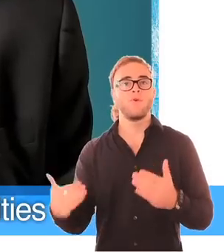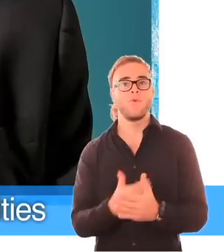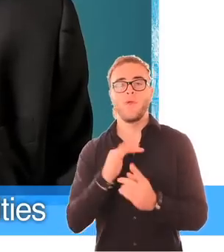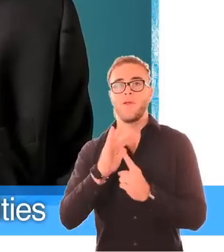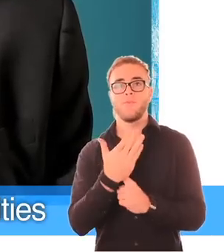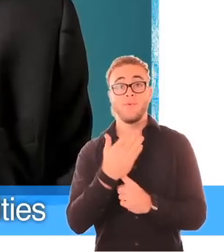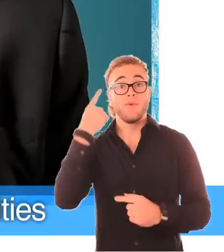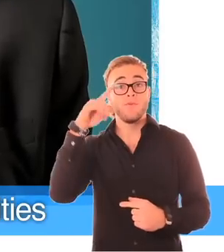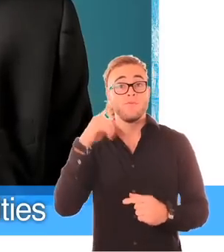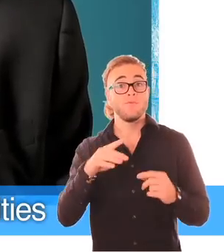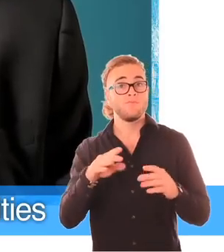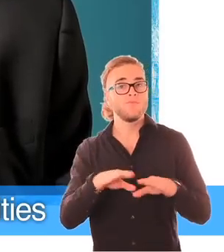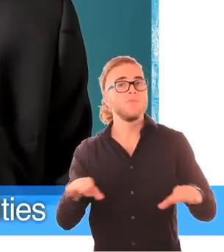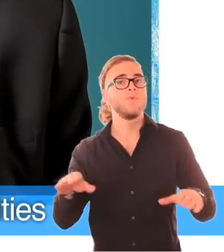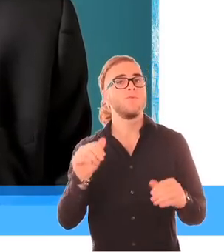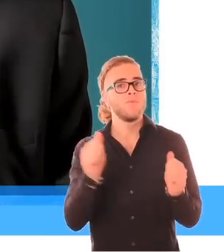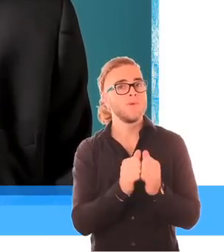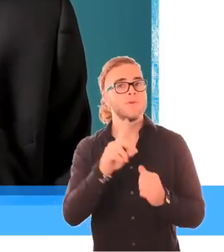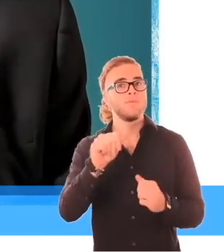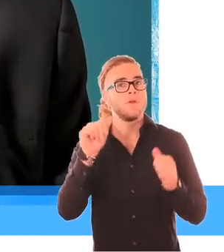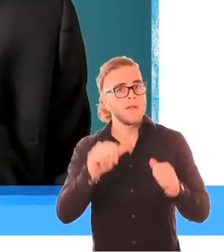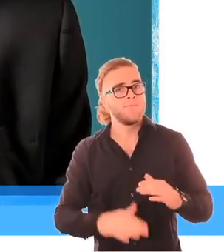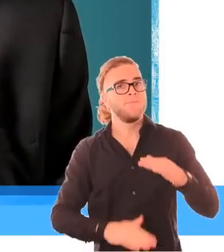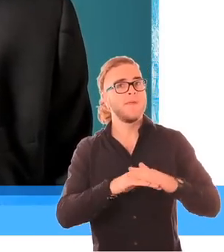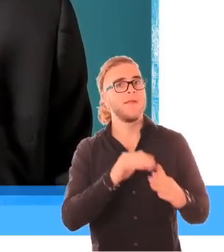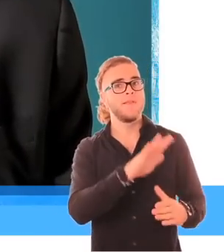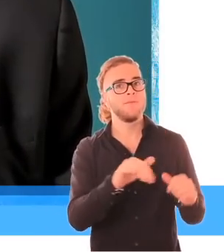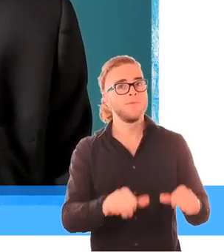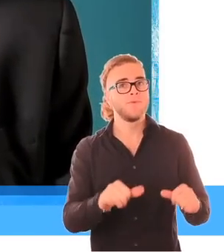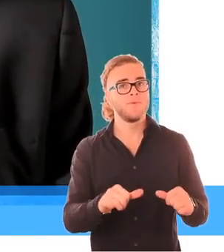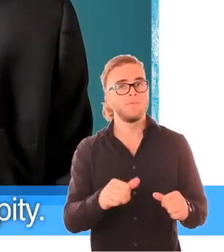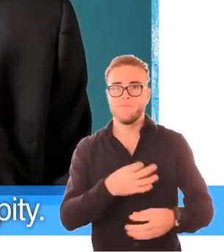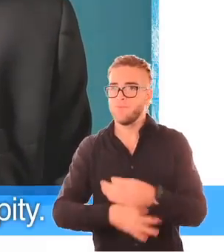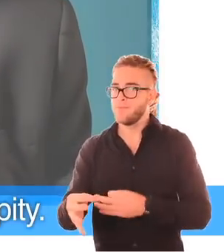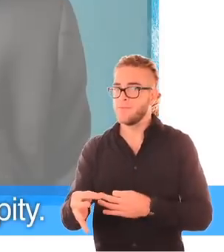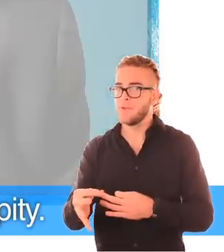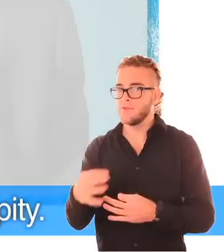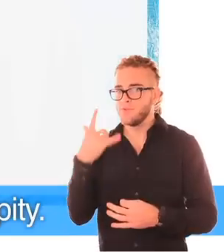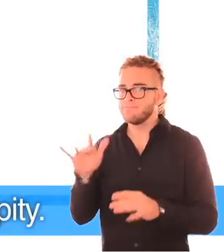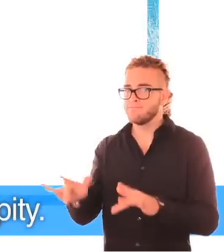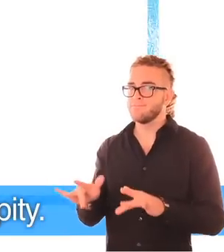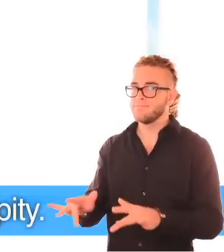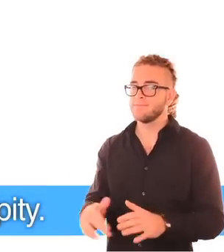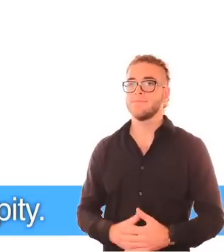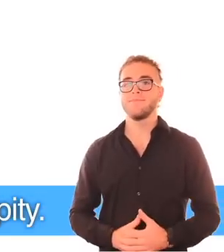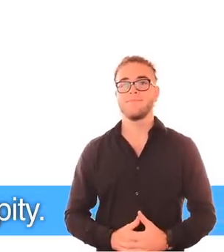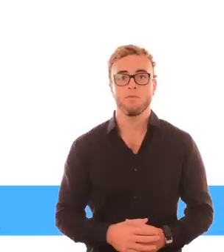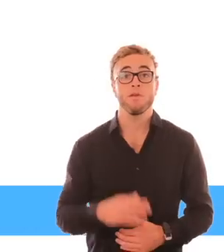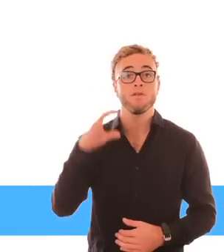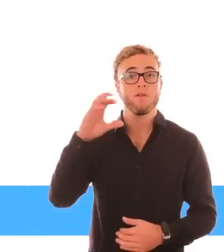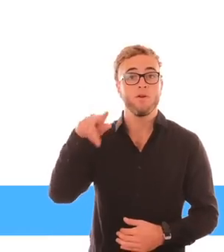where children with disability have rights which should be fulfilled rather than being objects of charity and of pity.